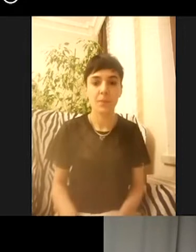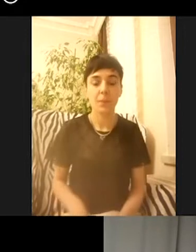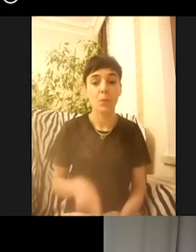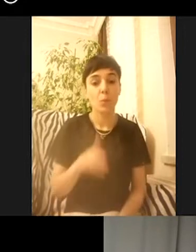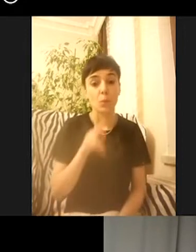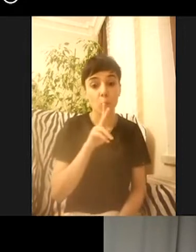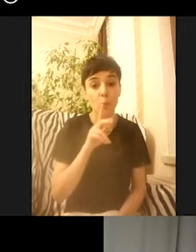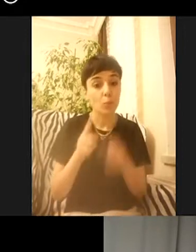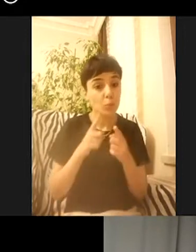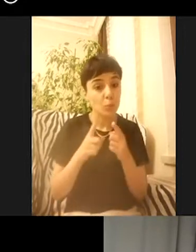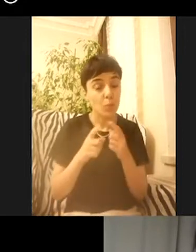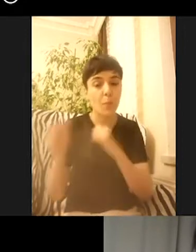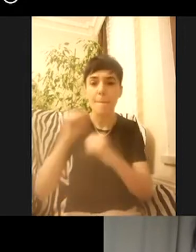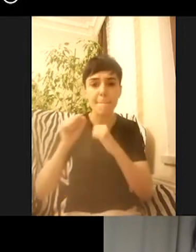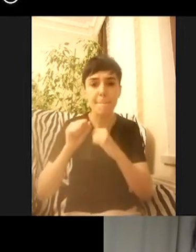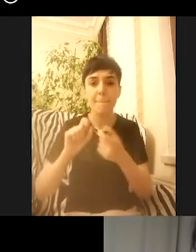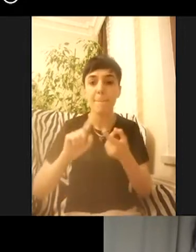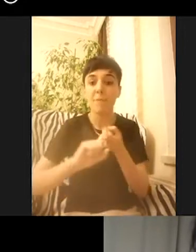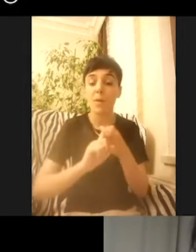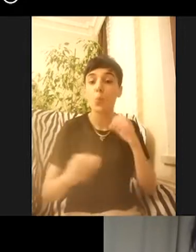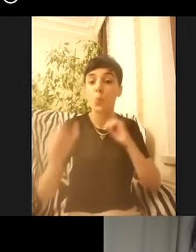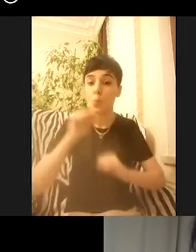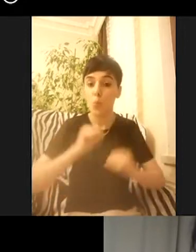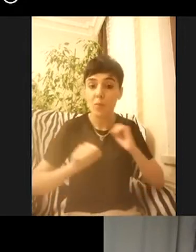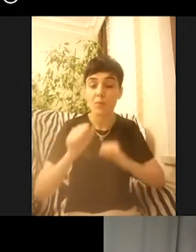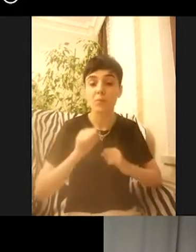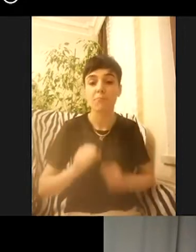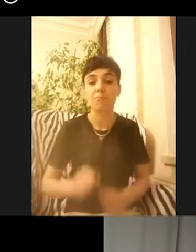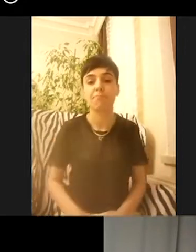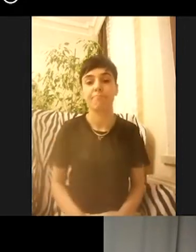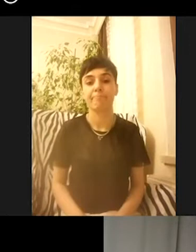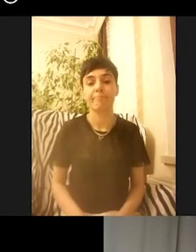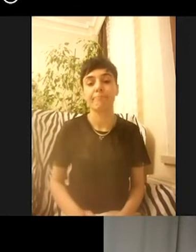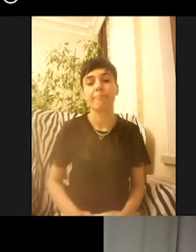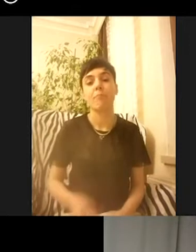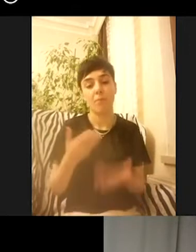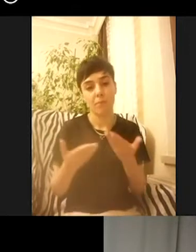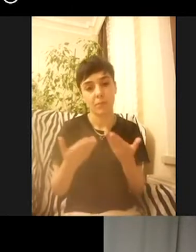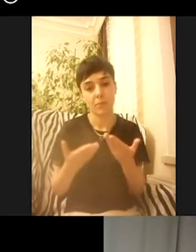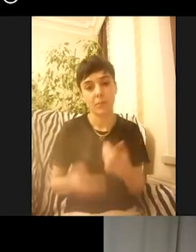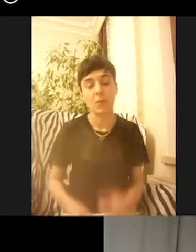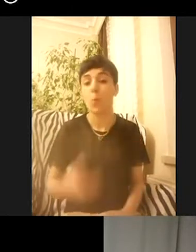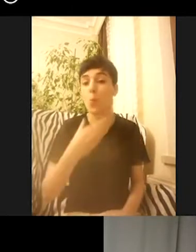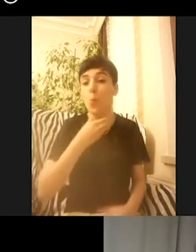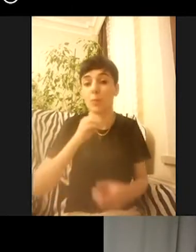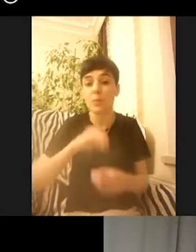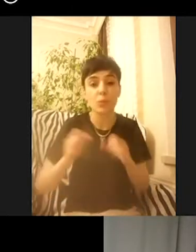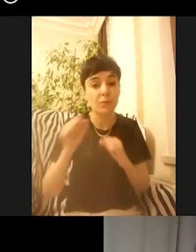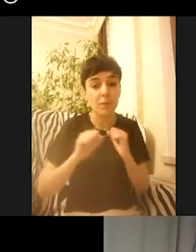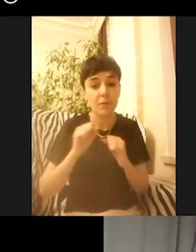the uprising at 𝘗𝘳𝘪 University, and we thought it would be fitting to start again then